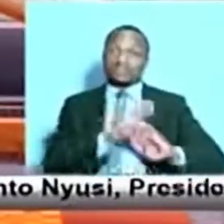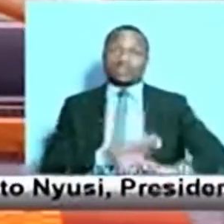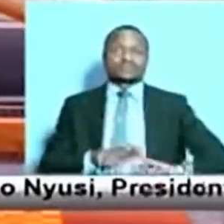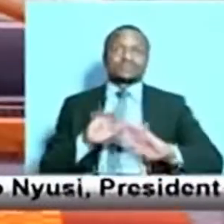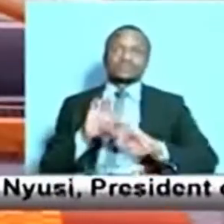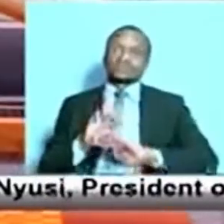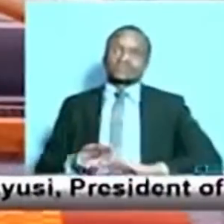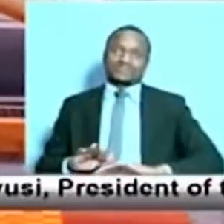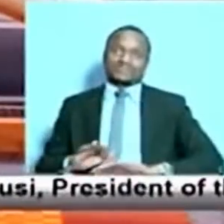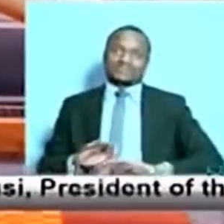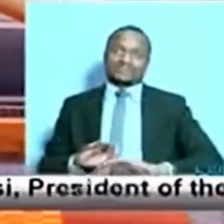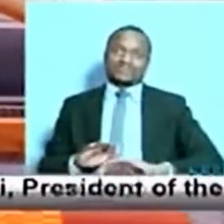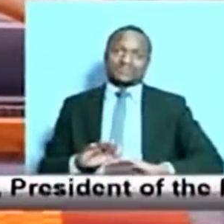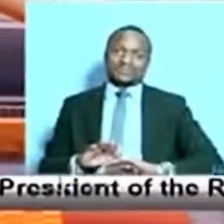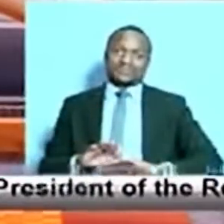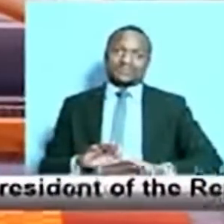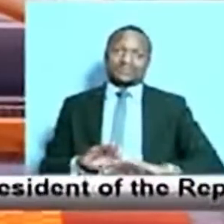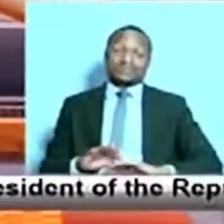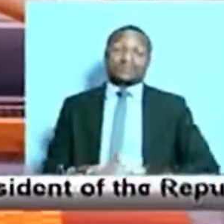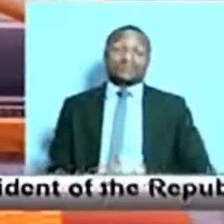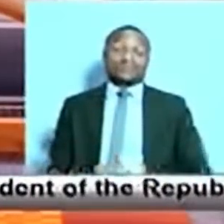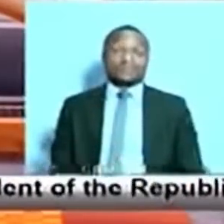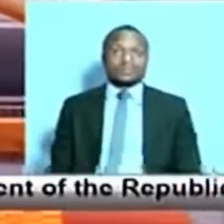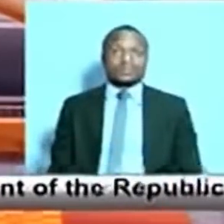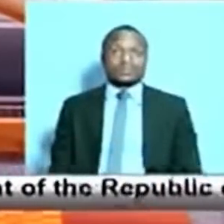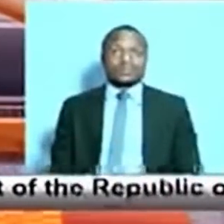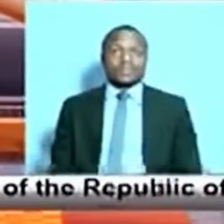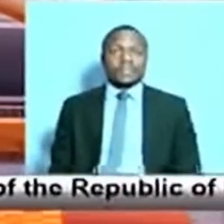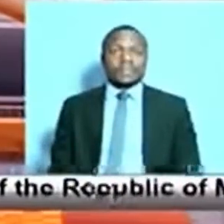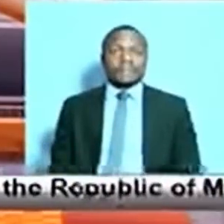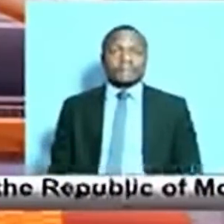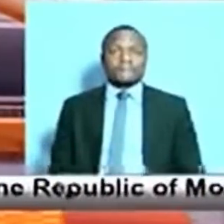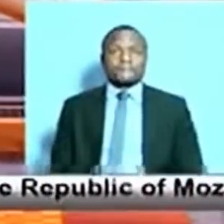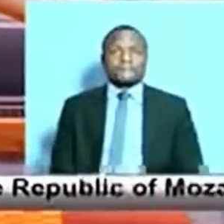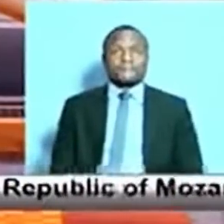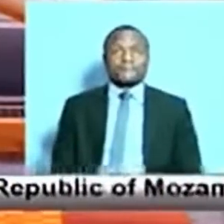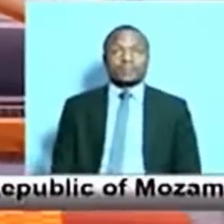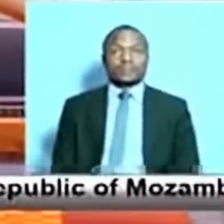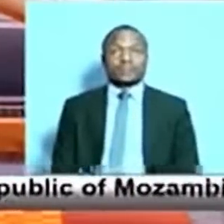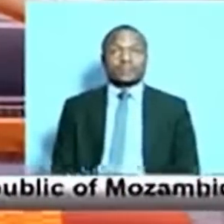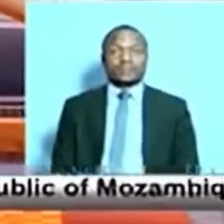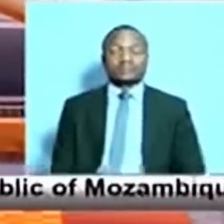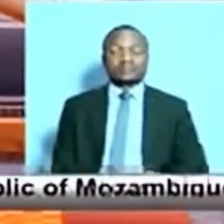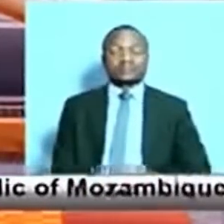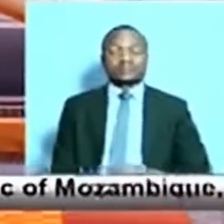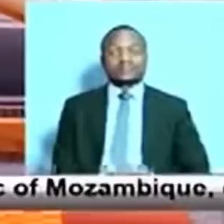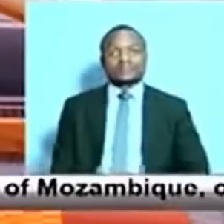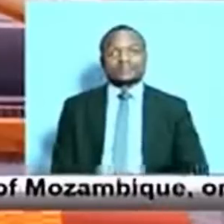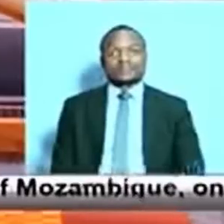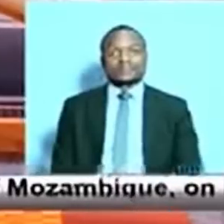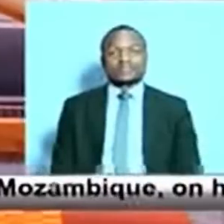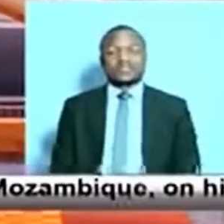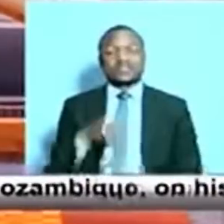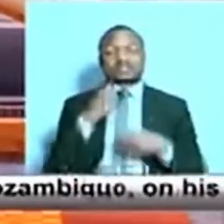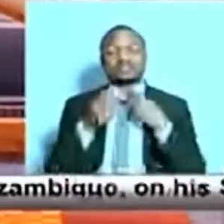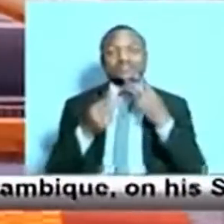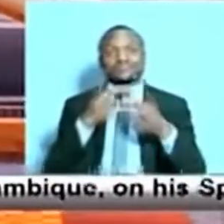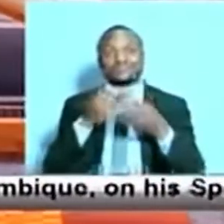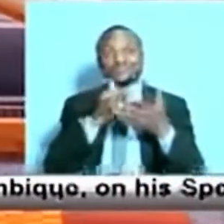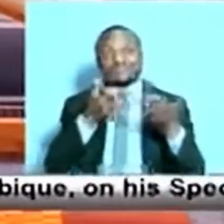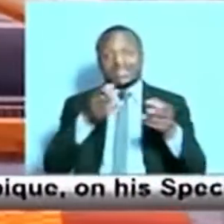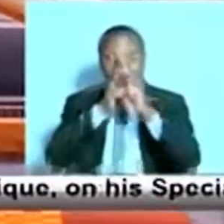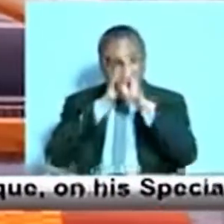in Renamo in Mozambique. Thank you. Order. Order,